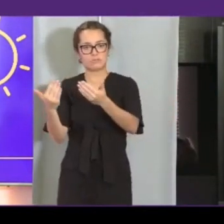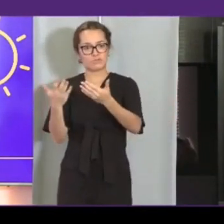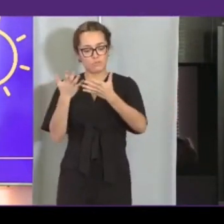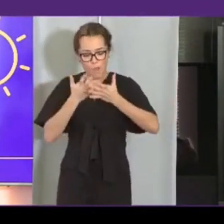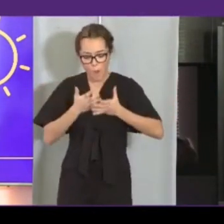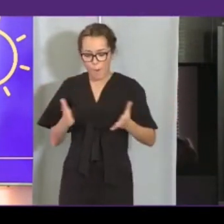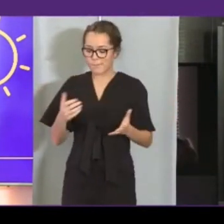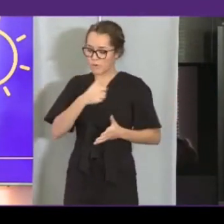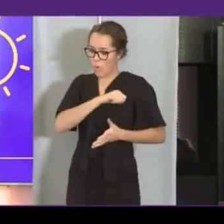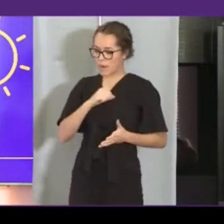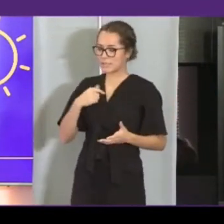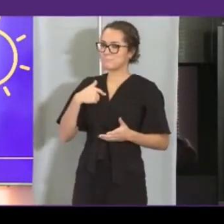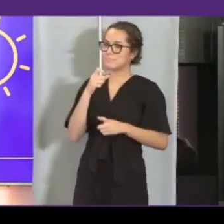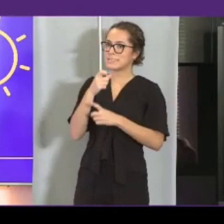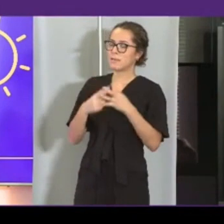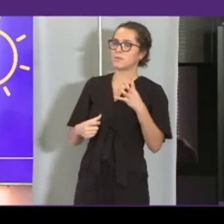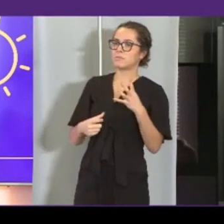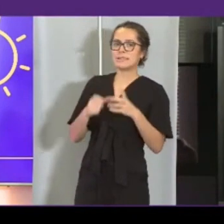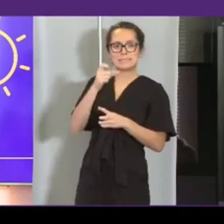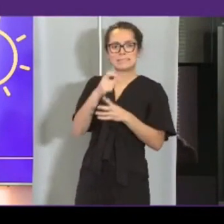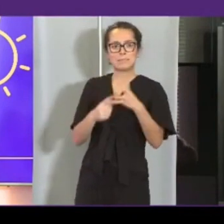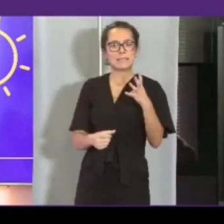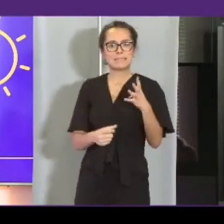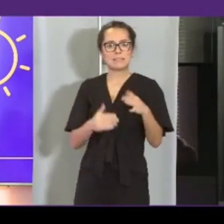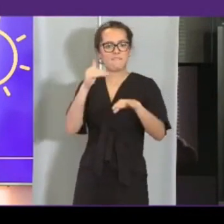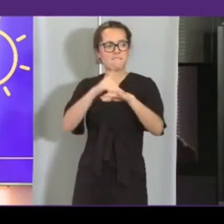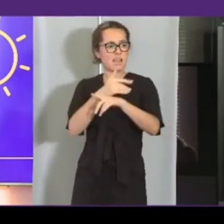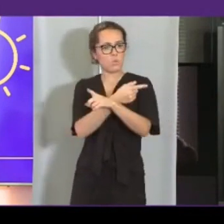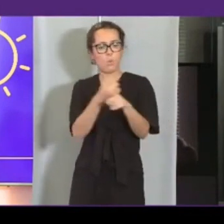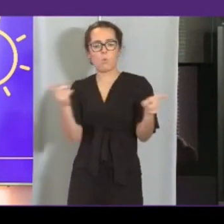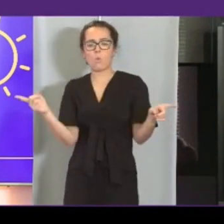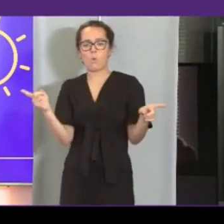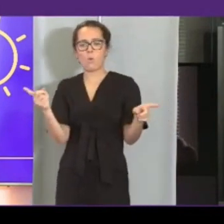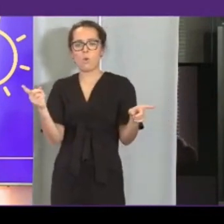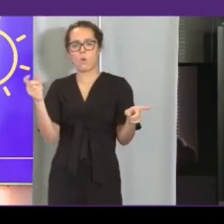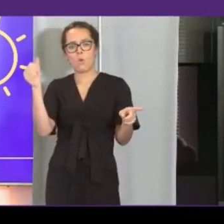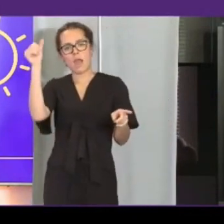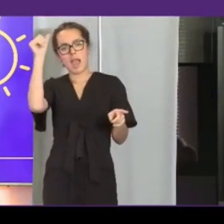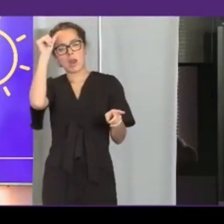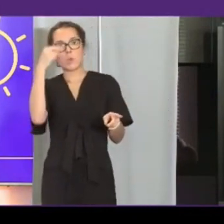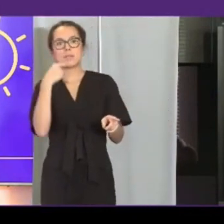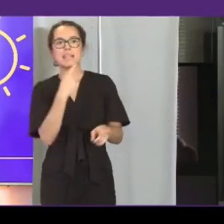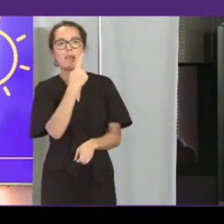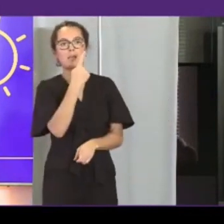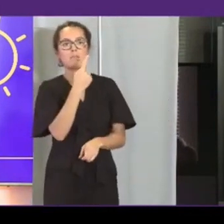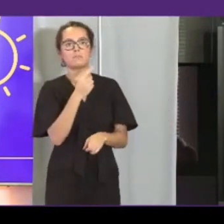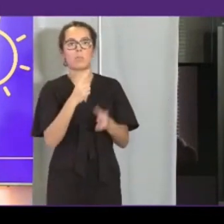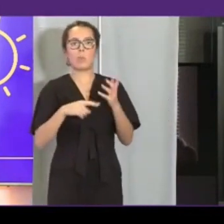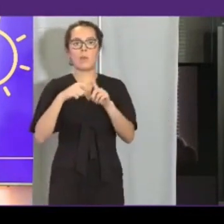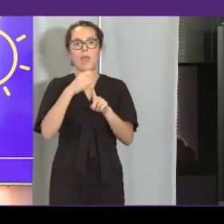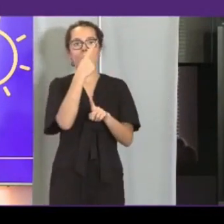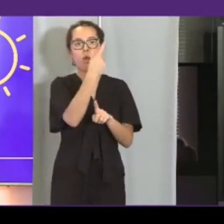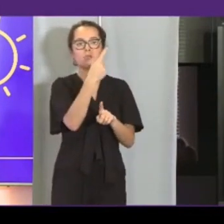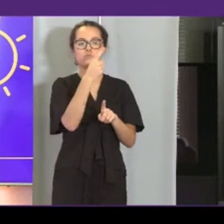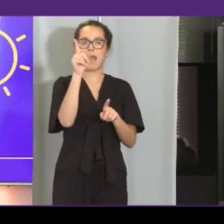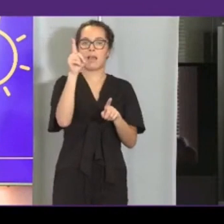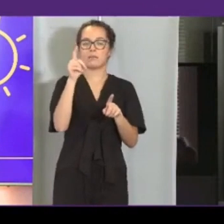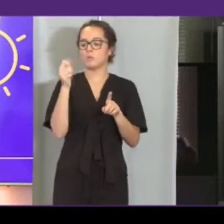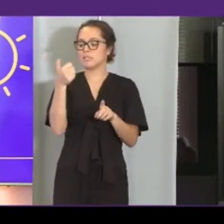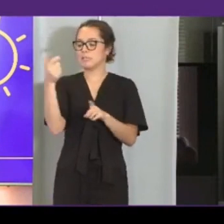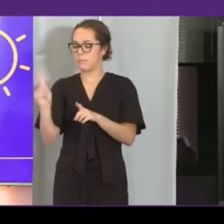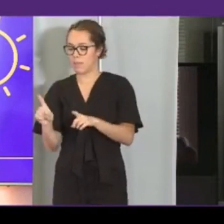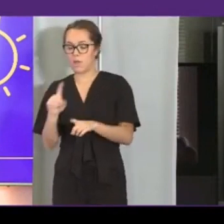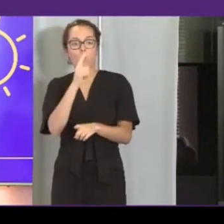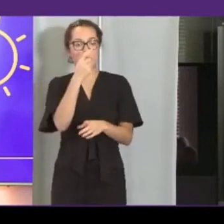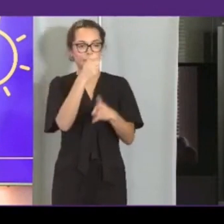disability. Disability and impairments affect everyone. I know we talk about the 1 in 6 figure, but really it is everyone in some form or way. And I was